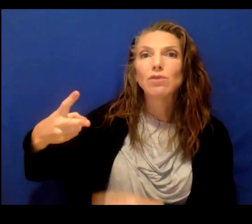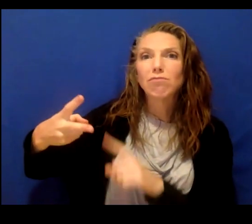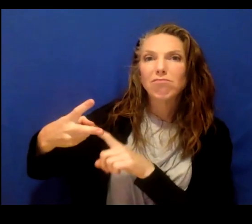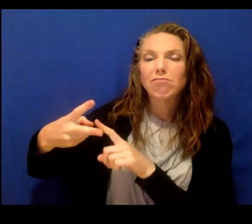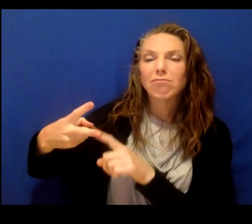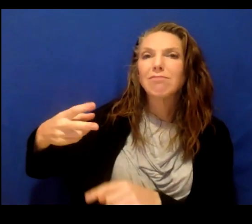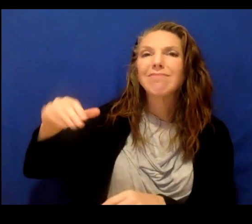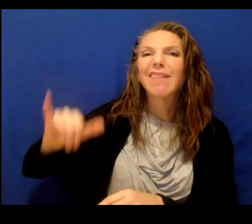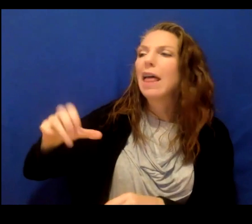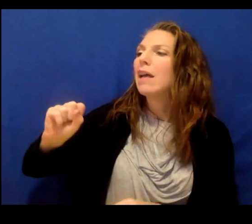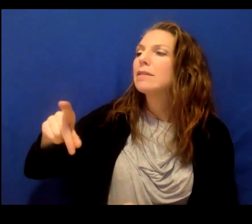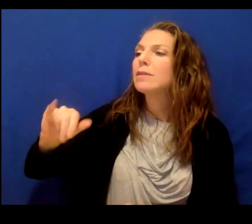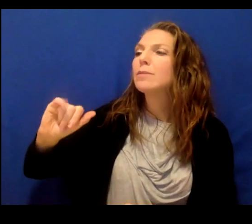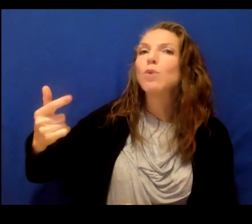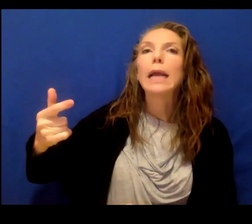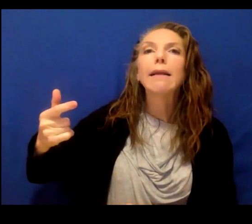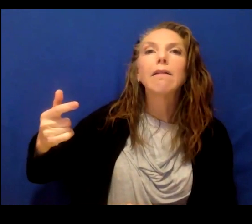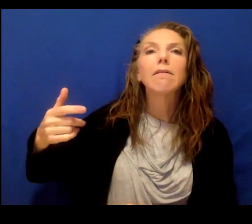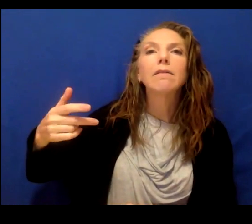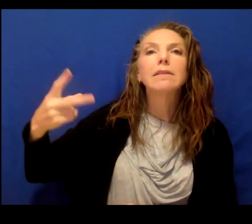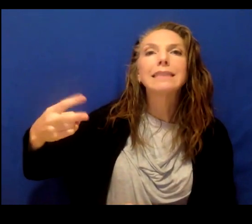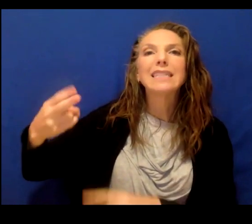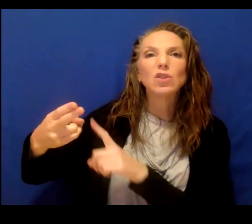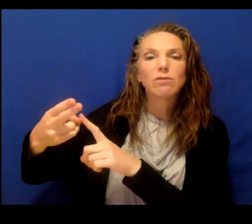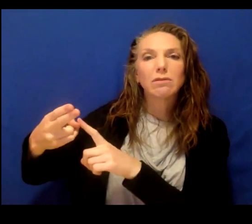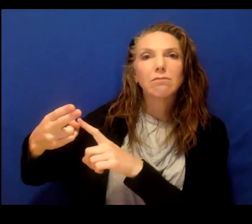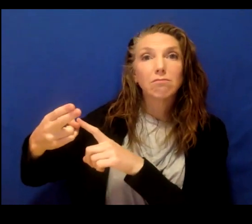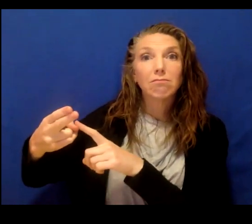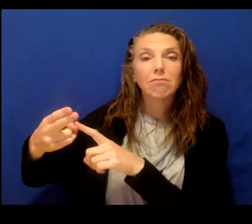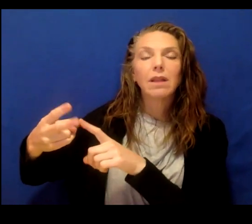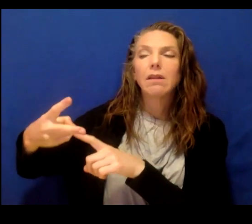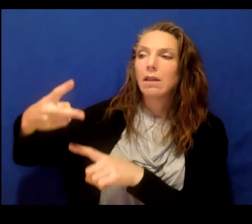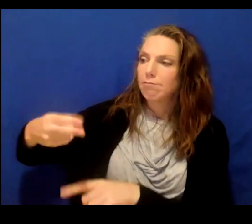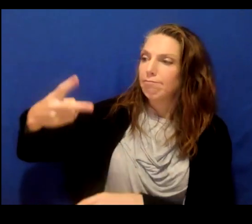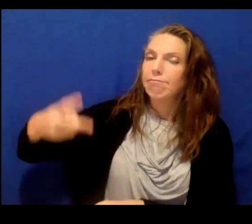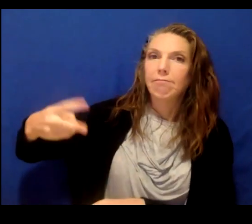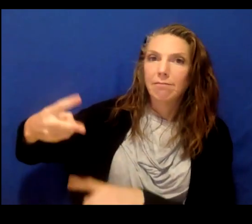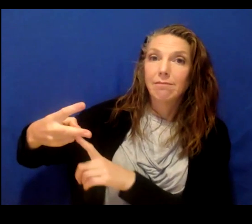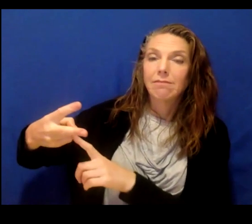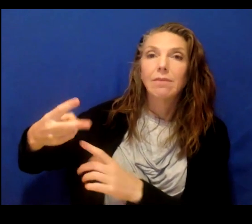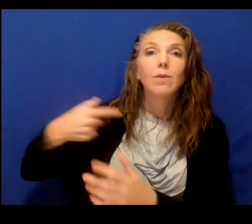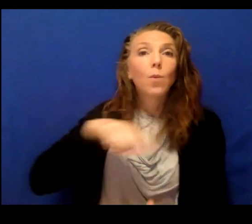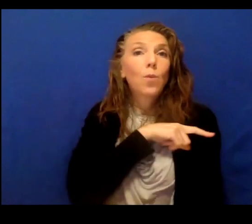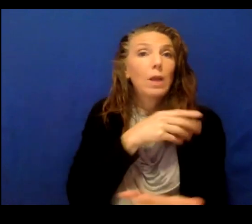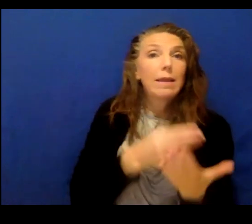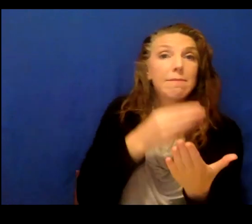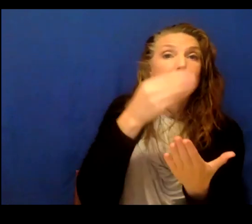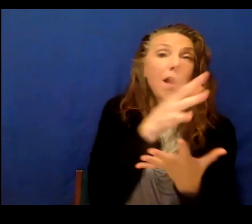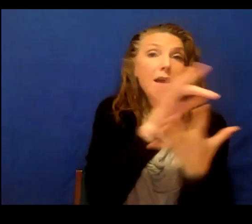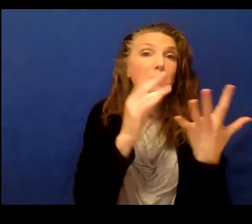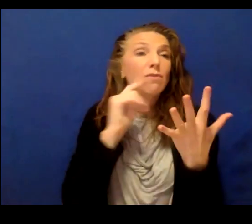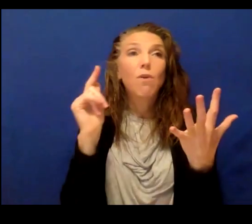benefits from the choice to use accessible scissors that maybe have a spring. Maybe we purchase options